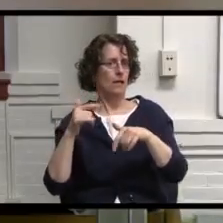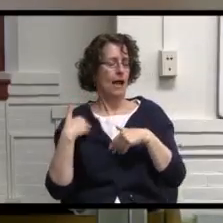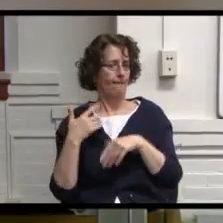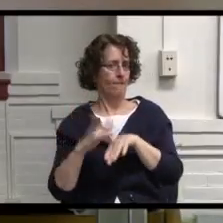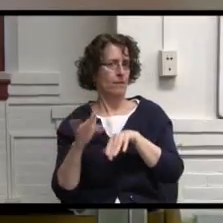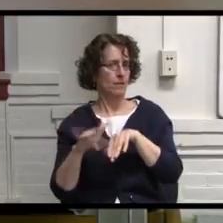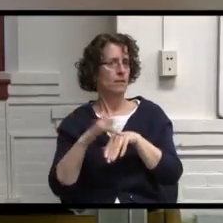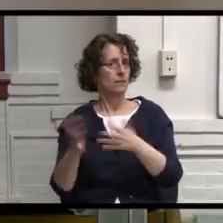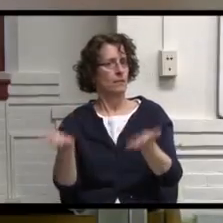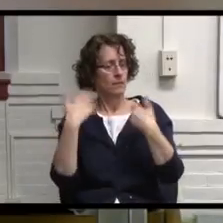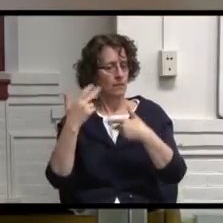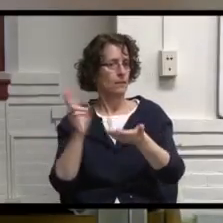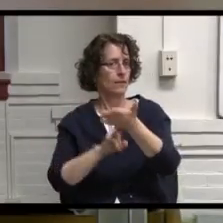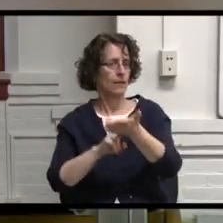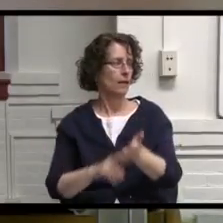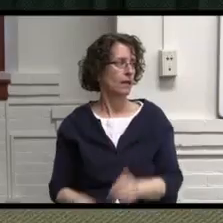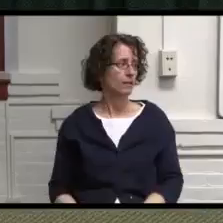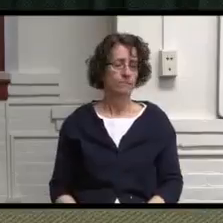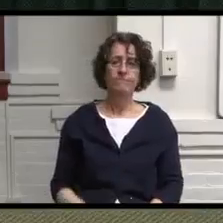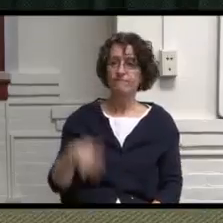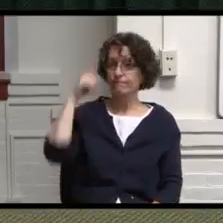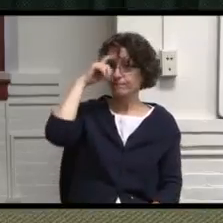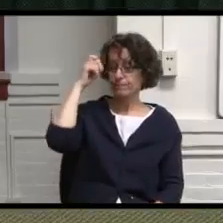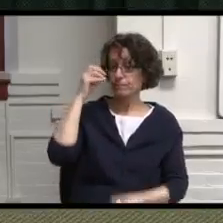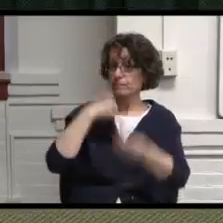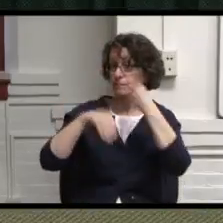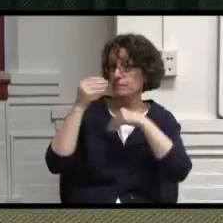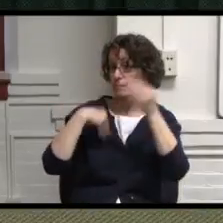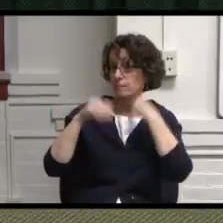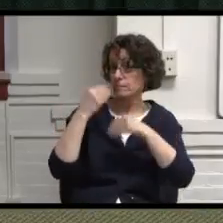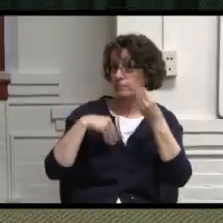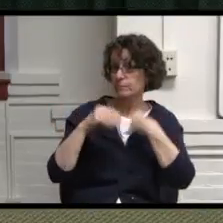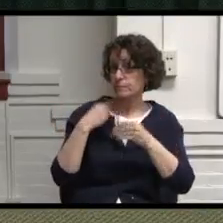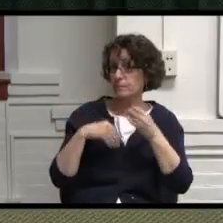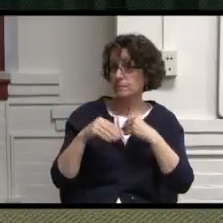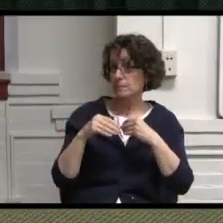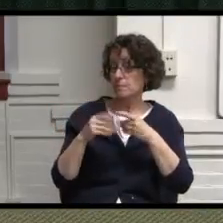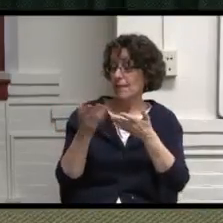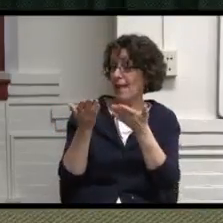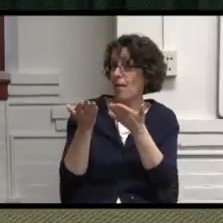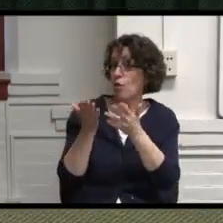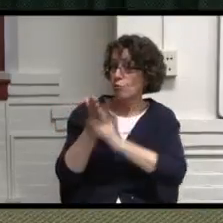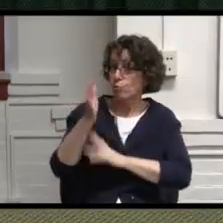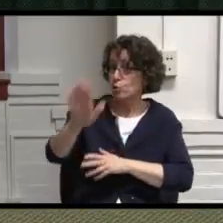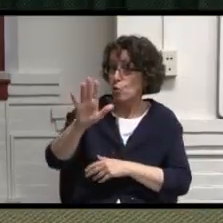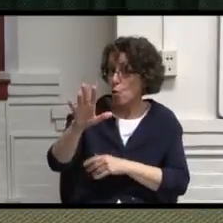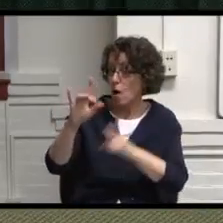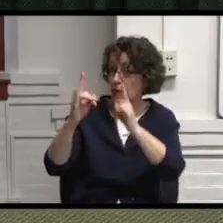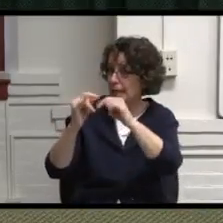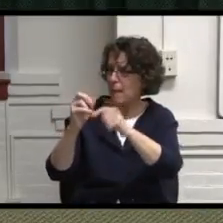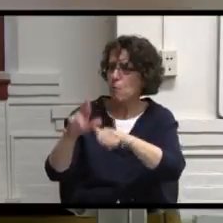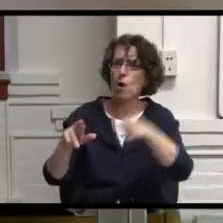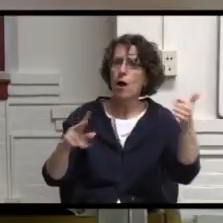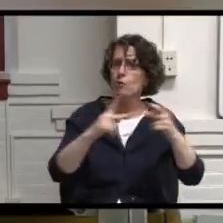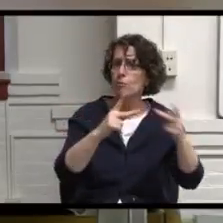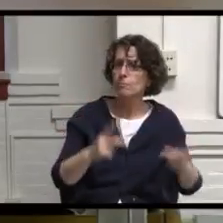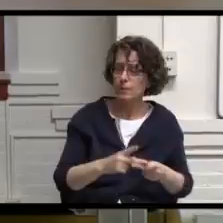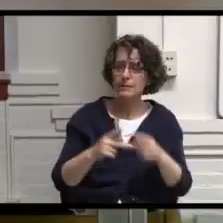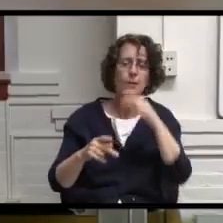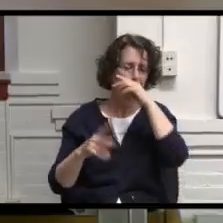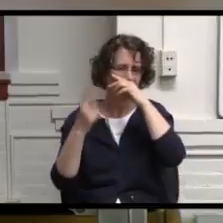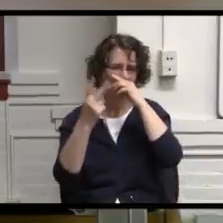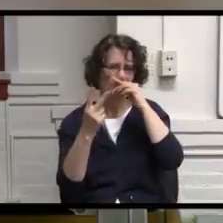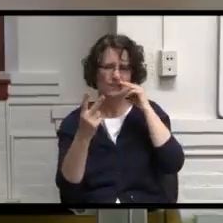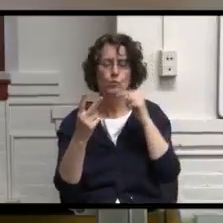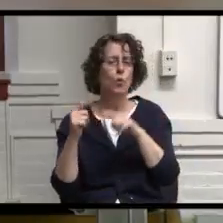summer. Carol, will the summer meals be distributed there, or is it somewhere else in the park? We have 2